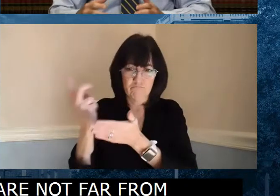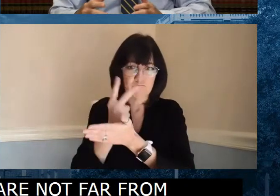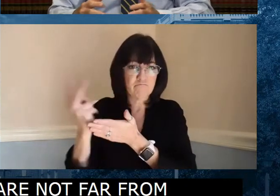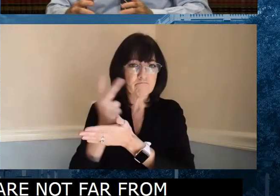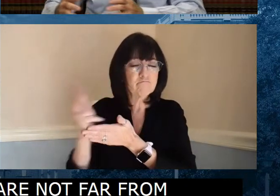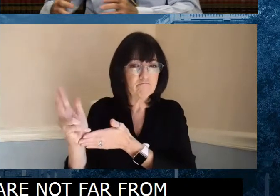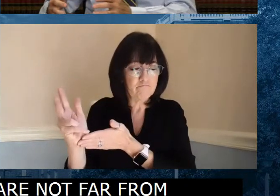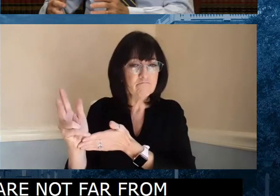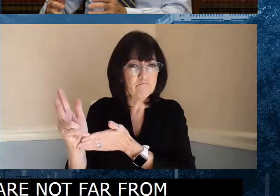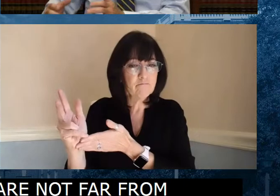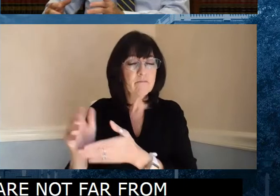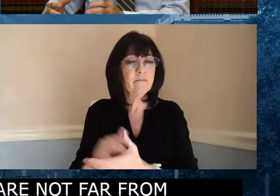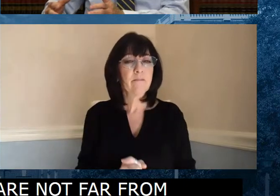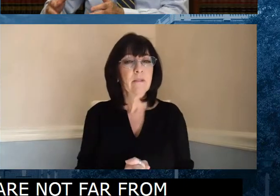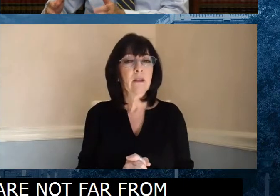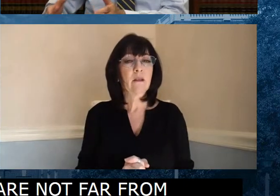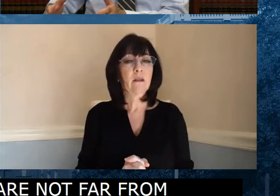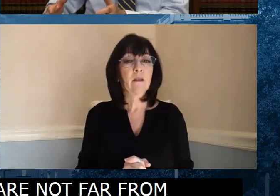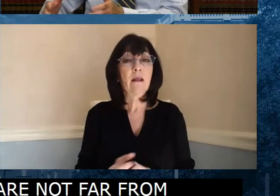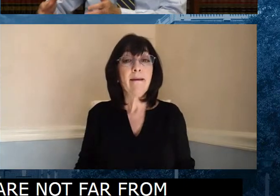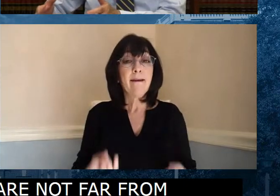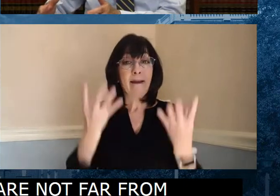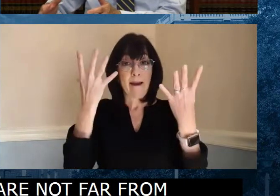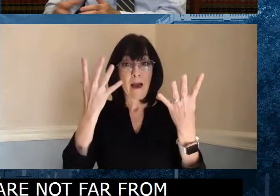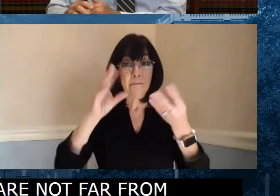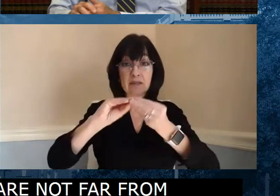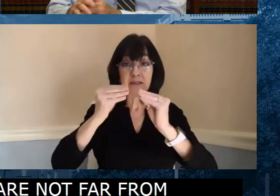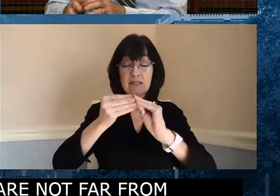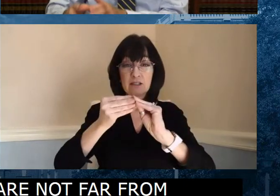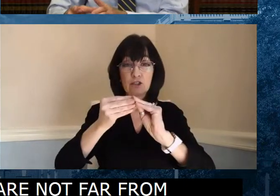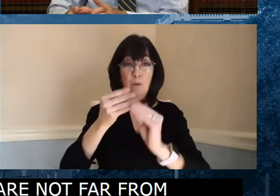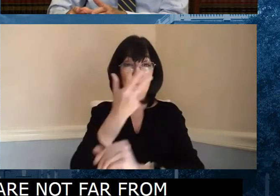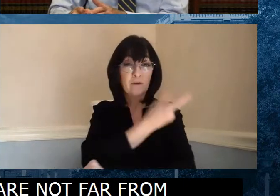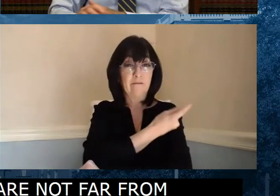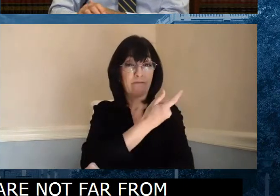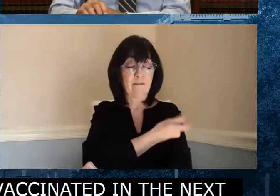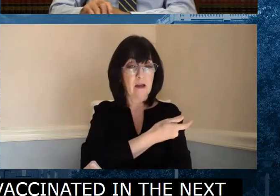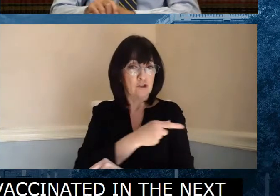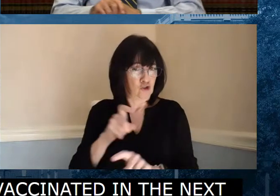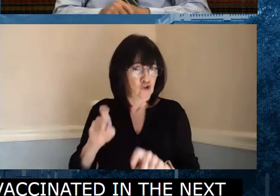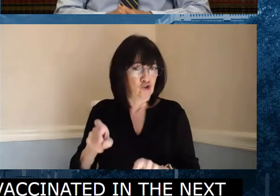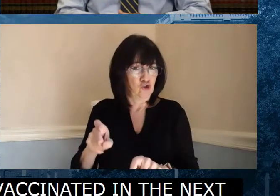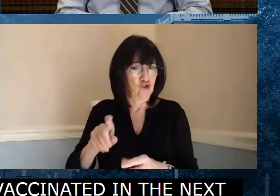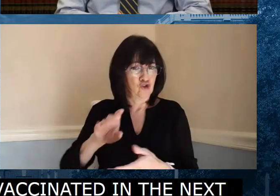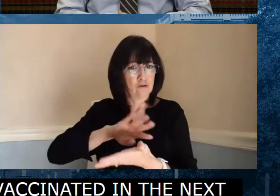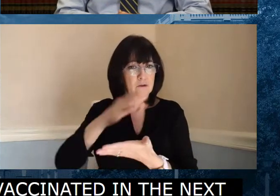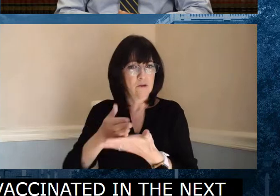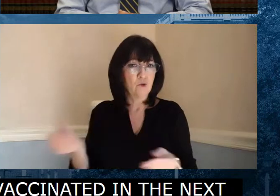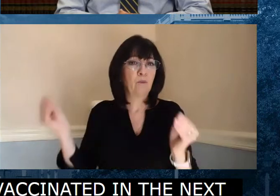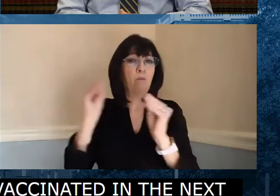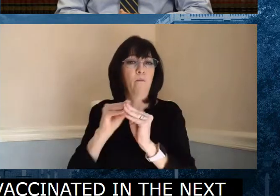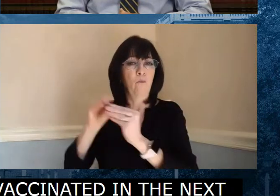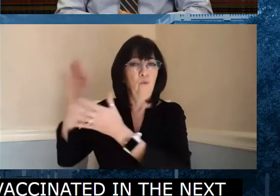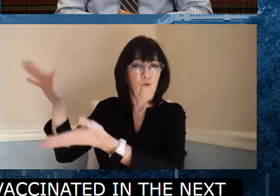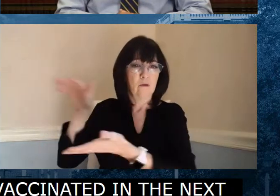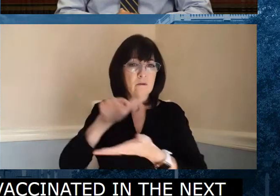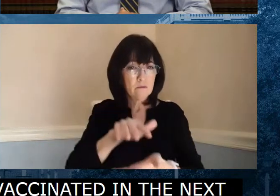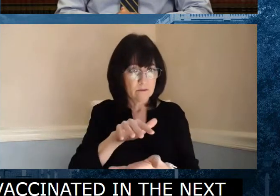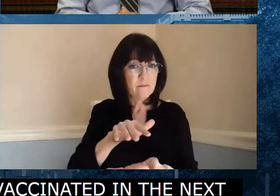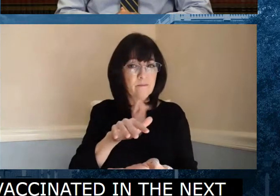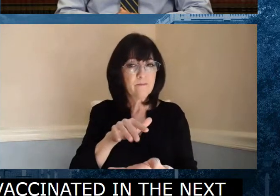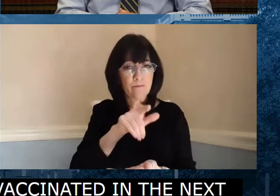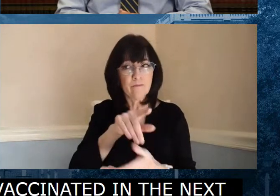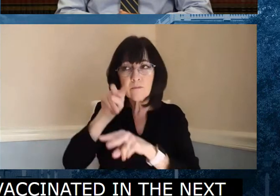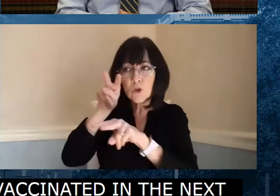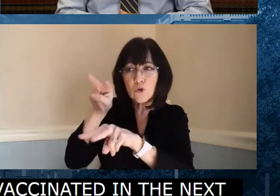The supply of vaccines is going to increase, continues to increase, particularly at pharmacies. So look at your local